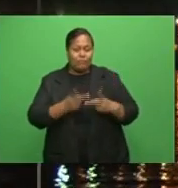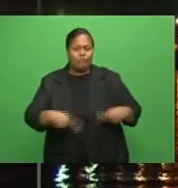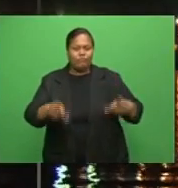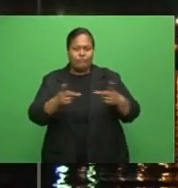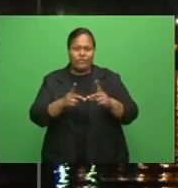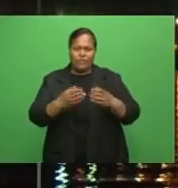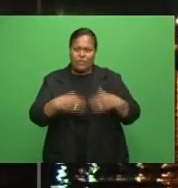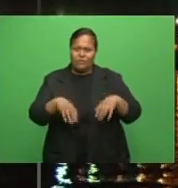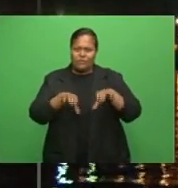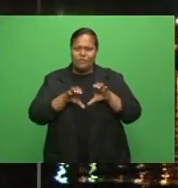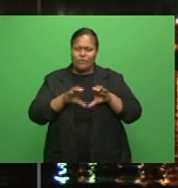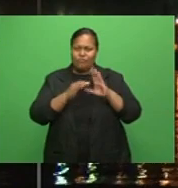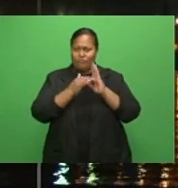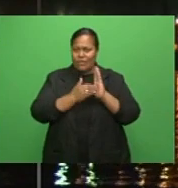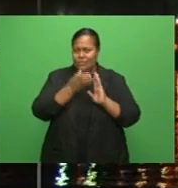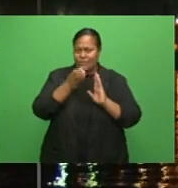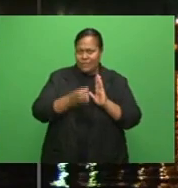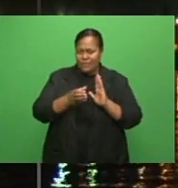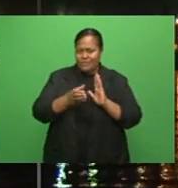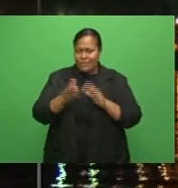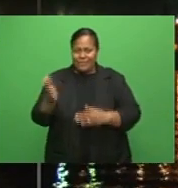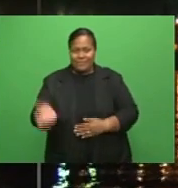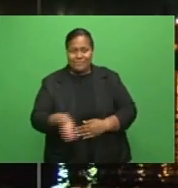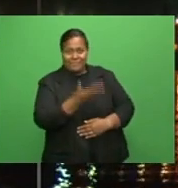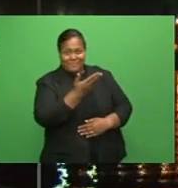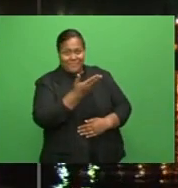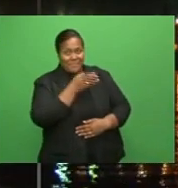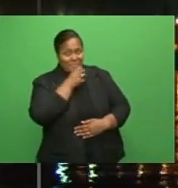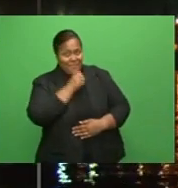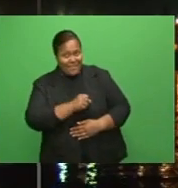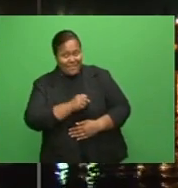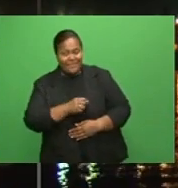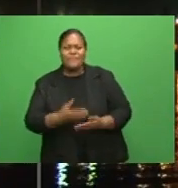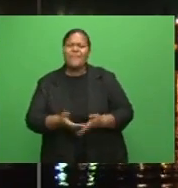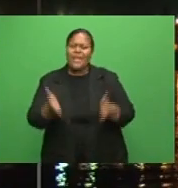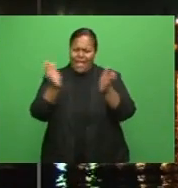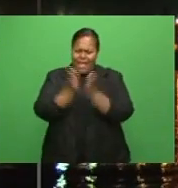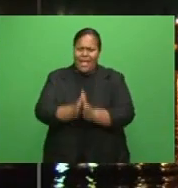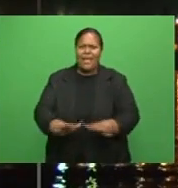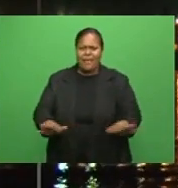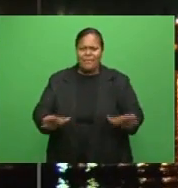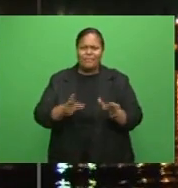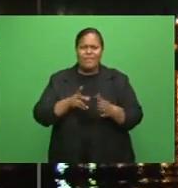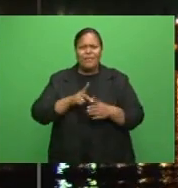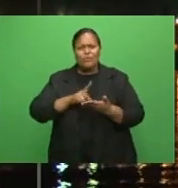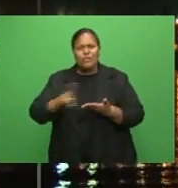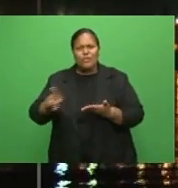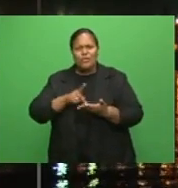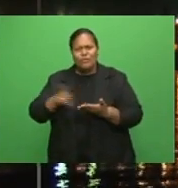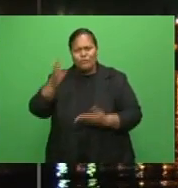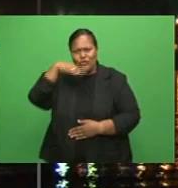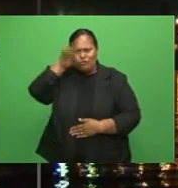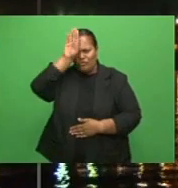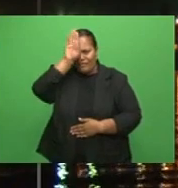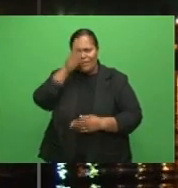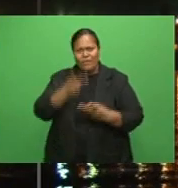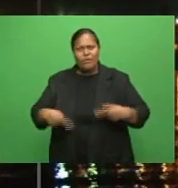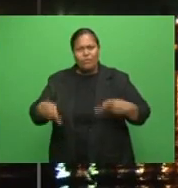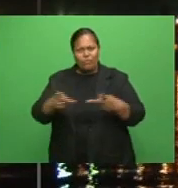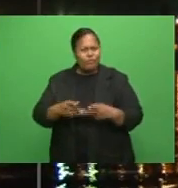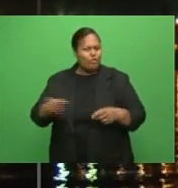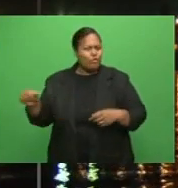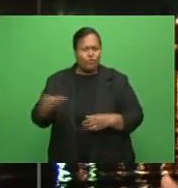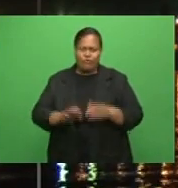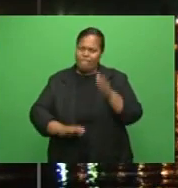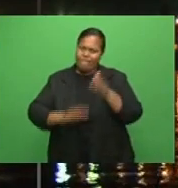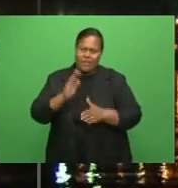ACP Rusiate Tunravu has confirmed that there are vacant chiefly titles in the province that need to be filled immediately. The issue topped